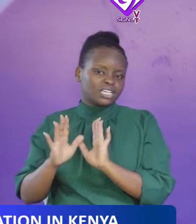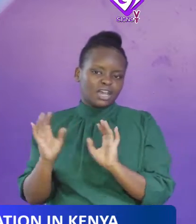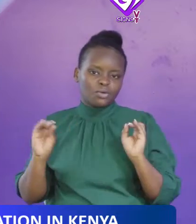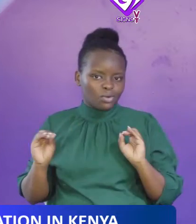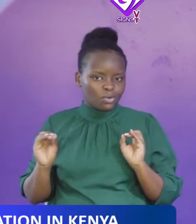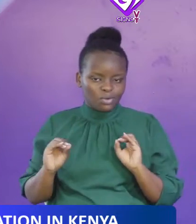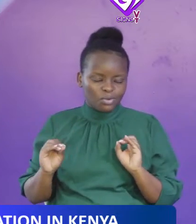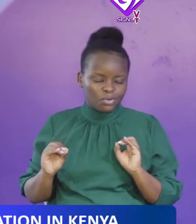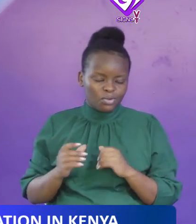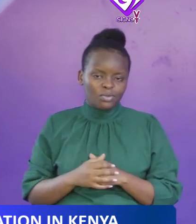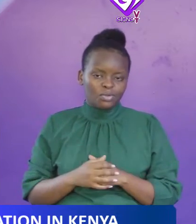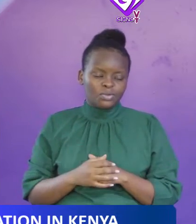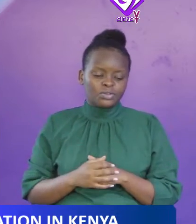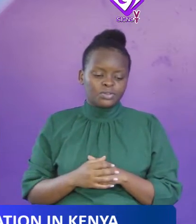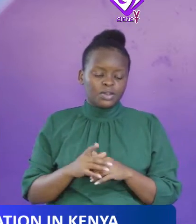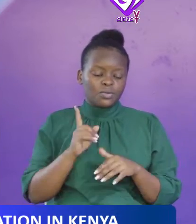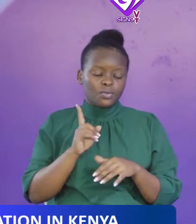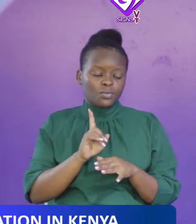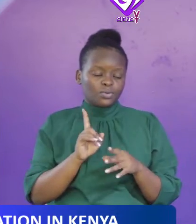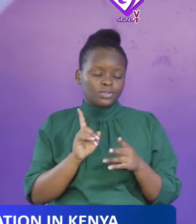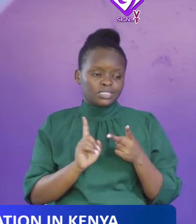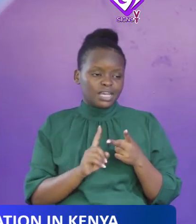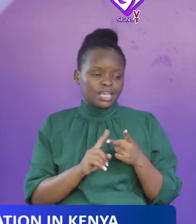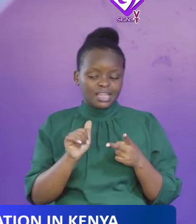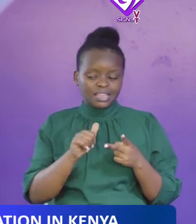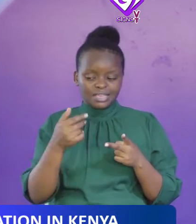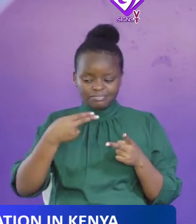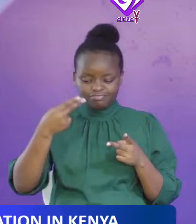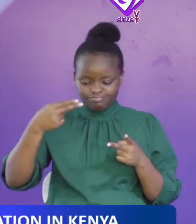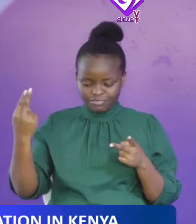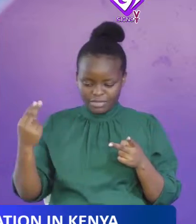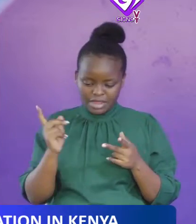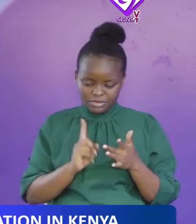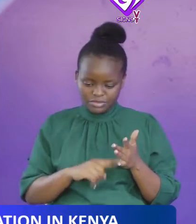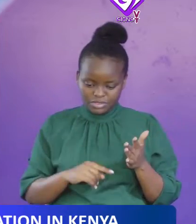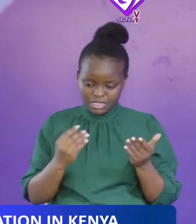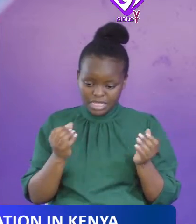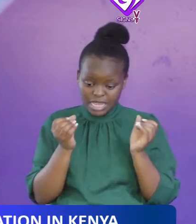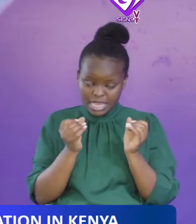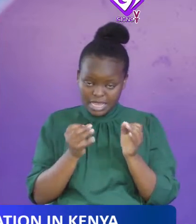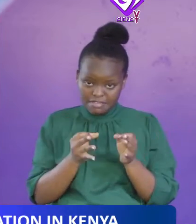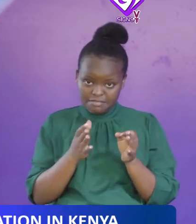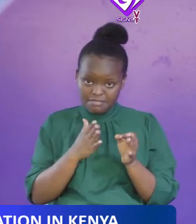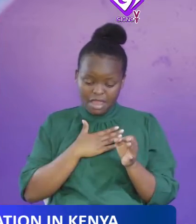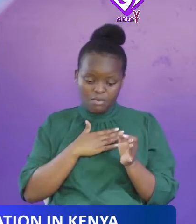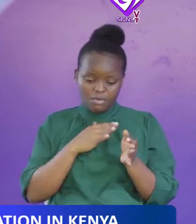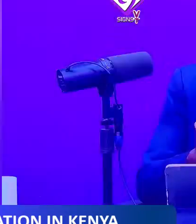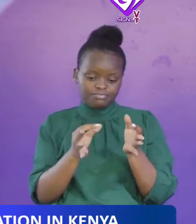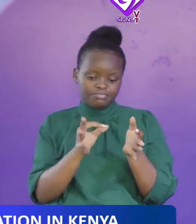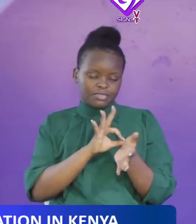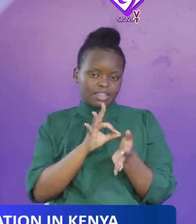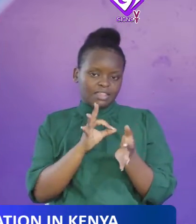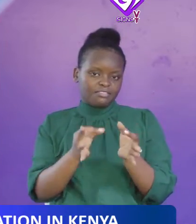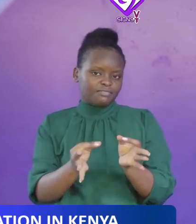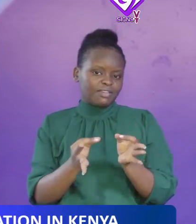The other bit I would want to highlight is if our finance